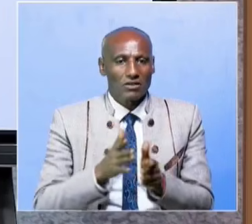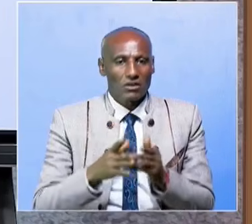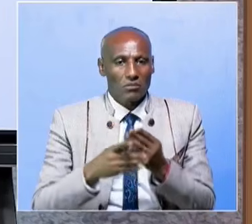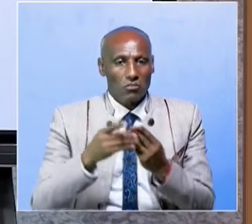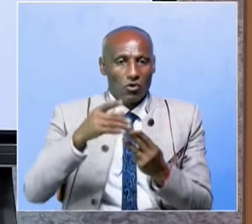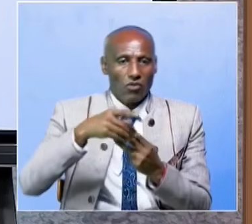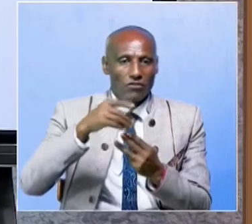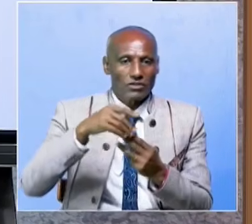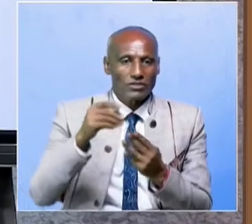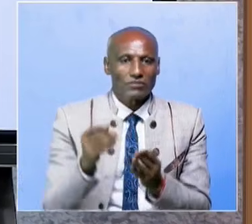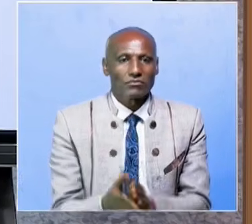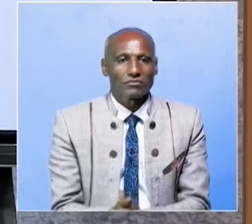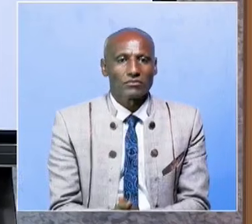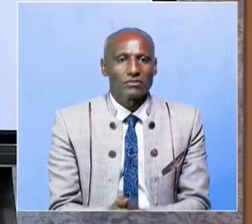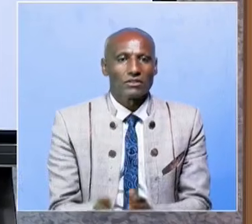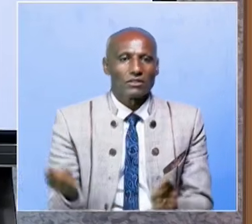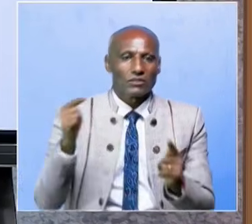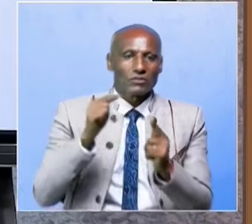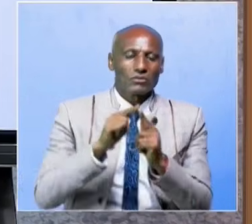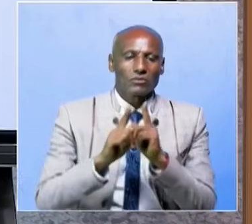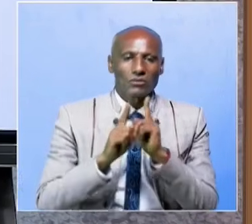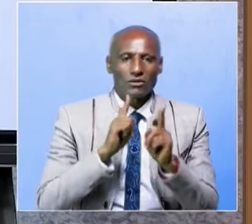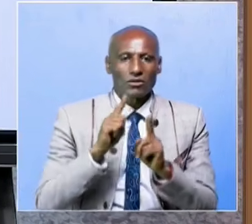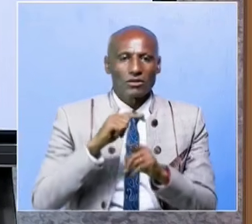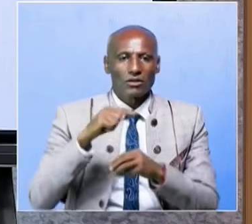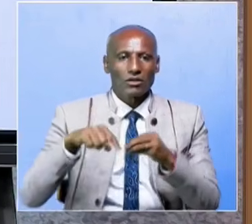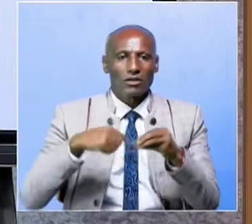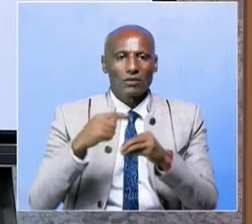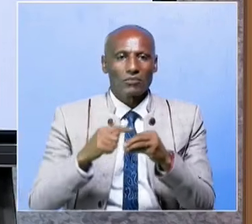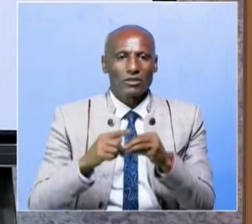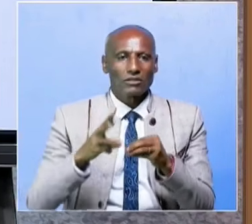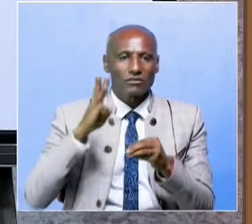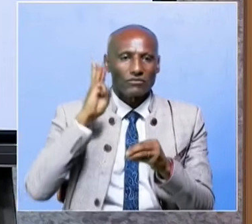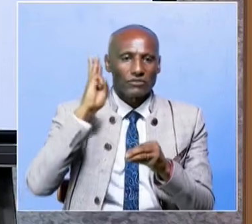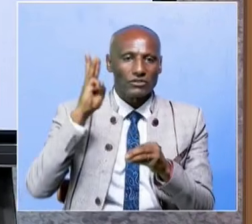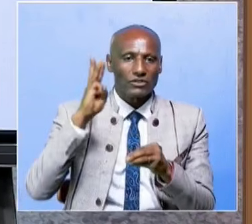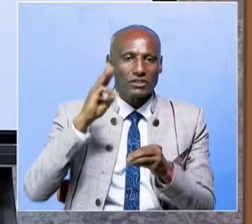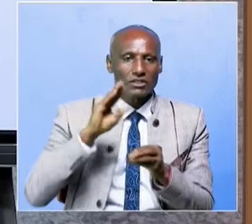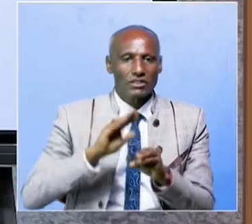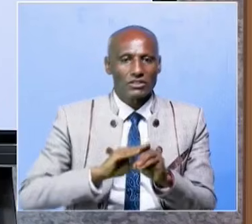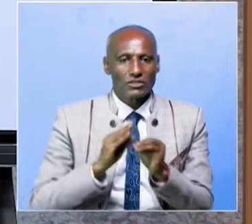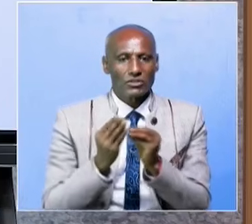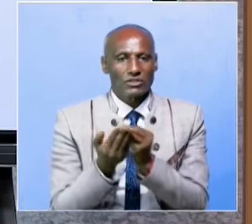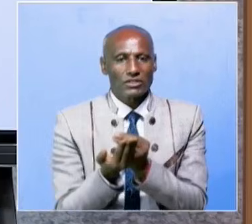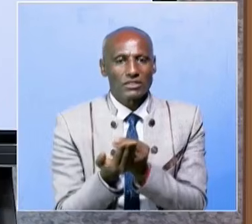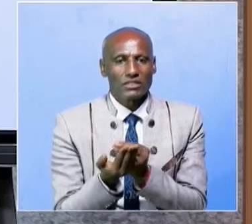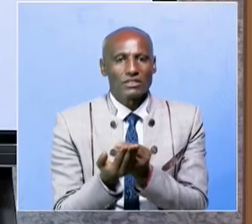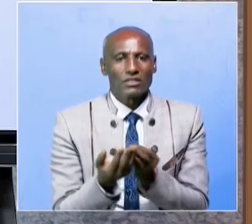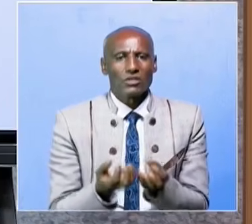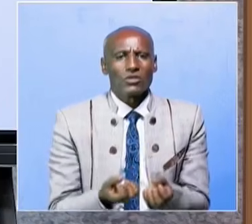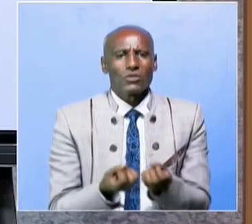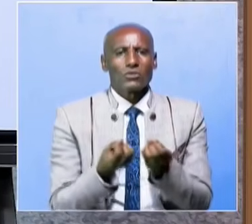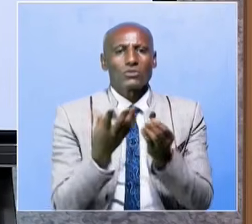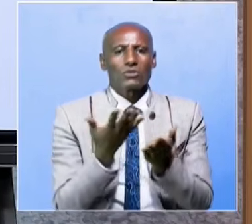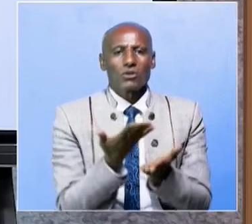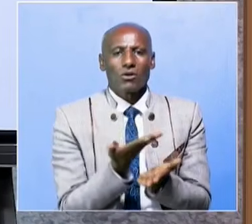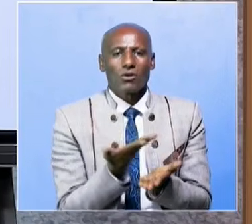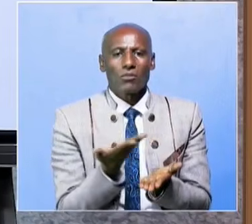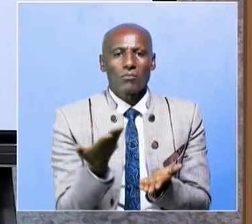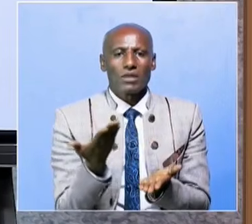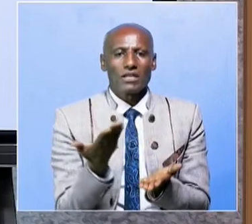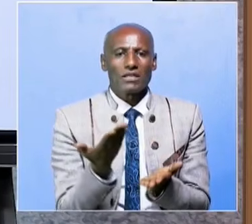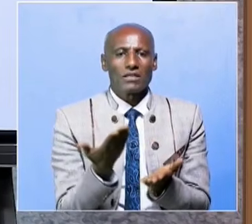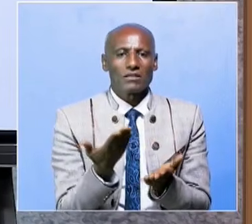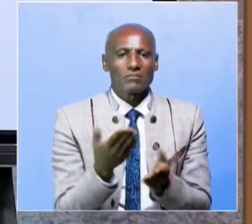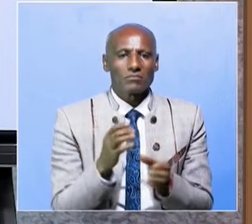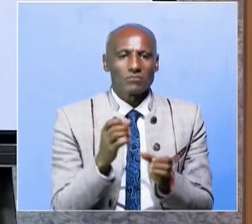we also use it to talk about future situations and so many other. And I want you to go back